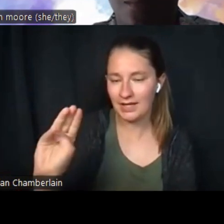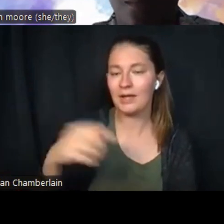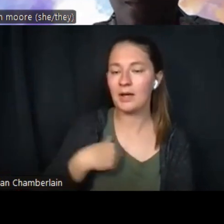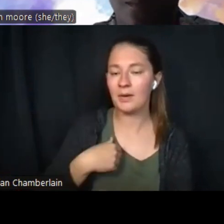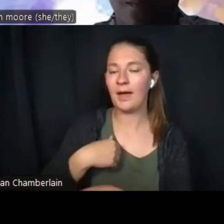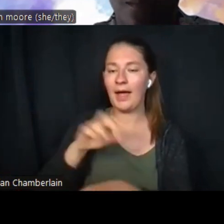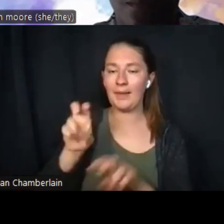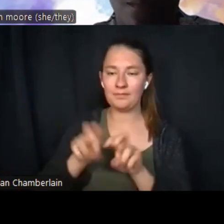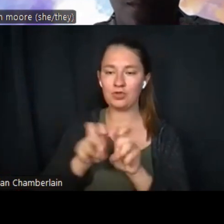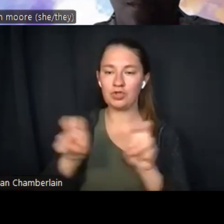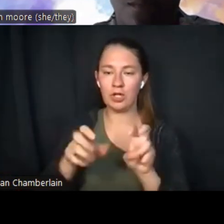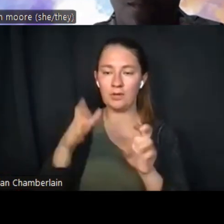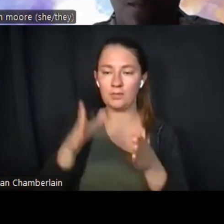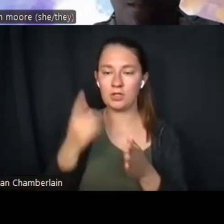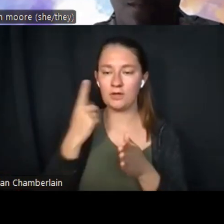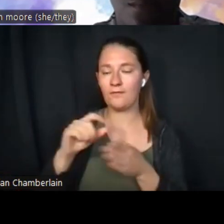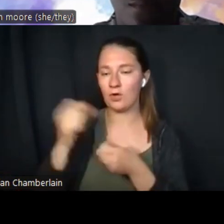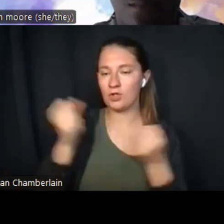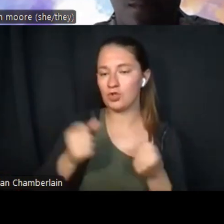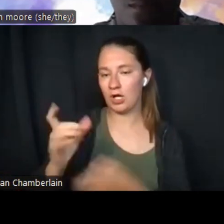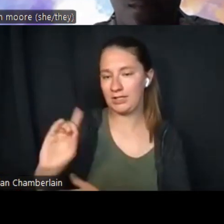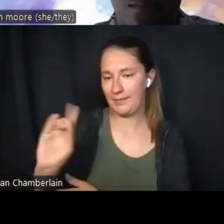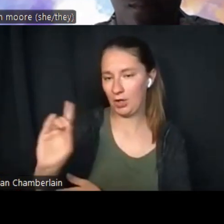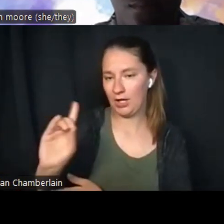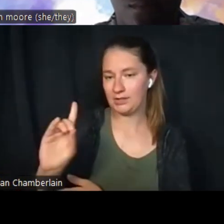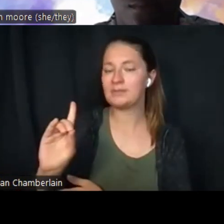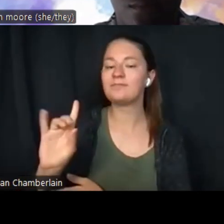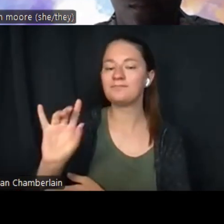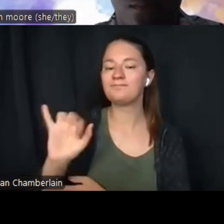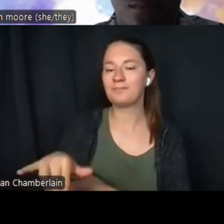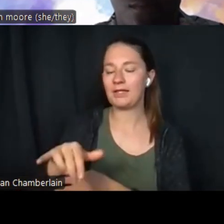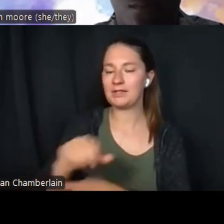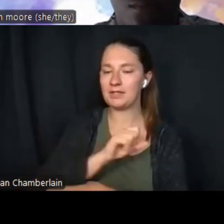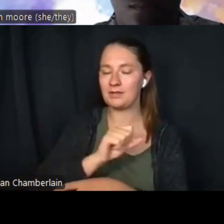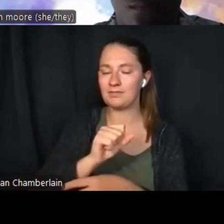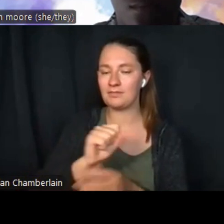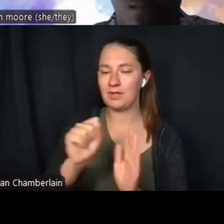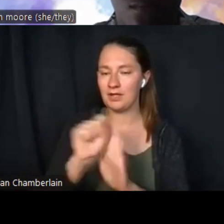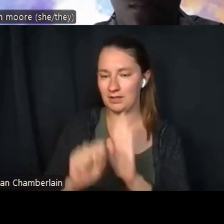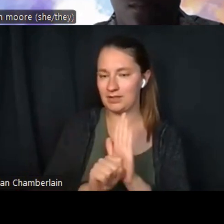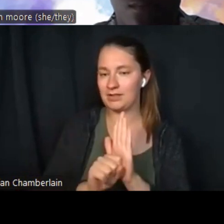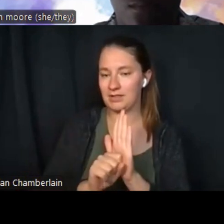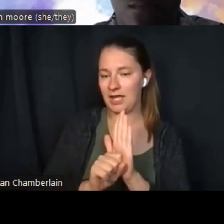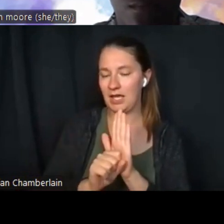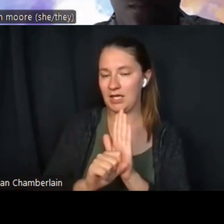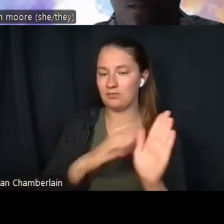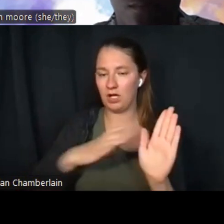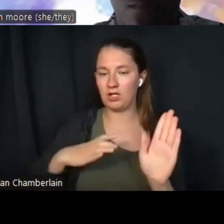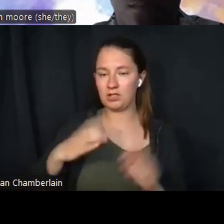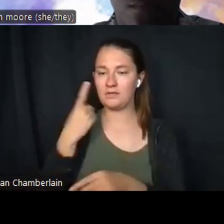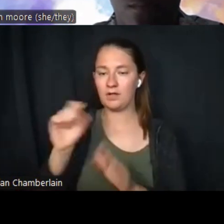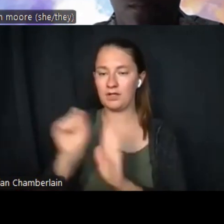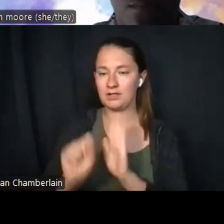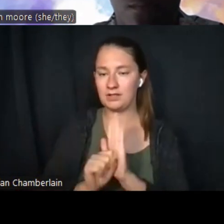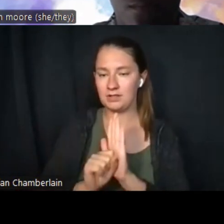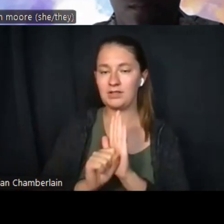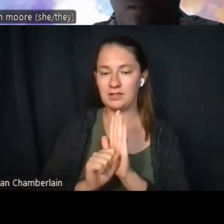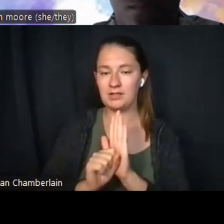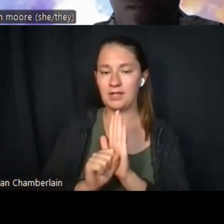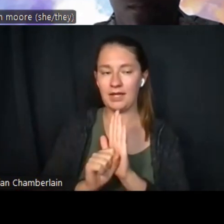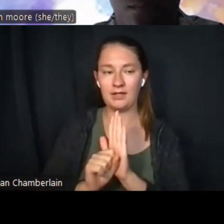is the state caucus for the disability community on behalf of the Democratic